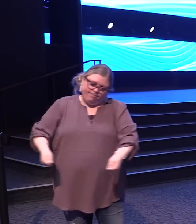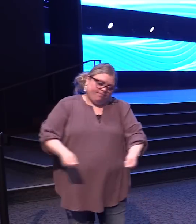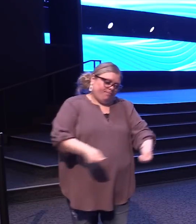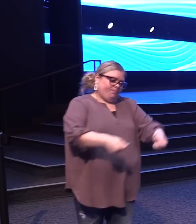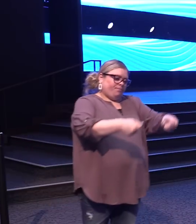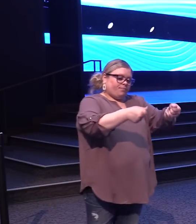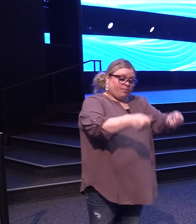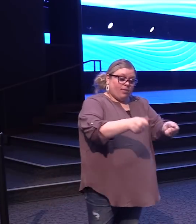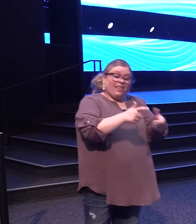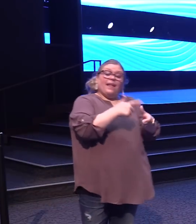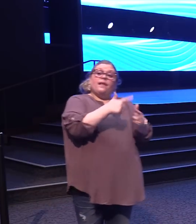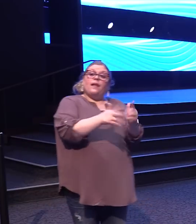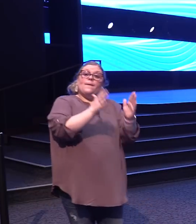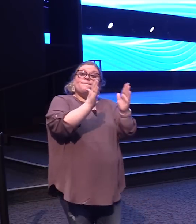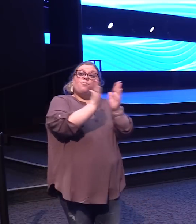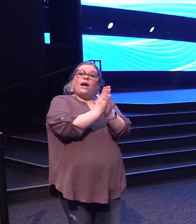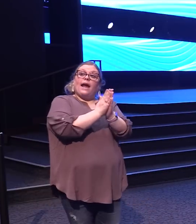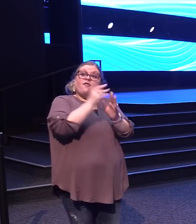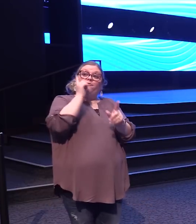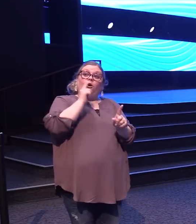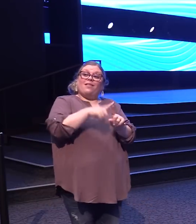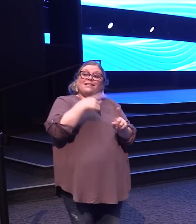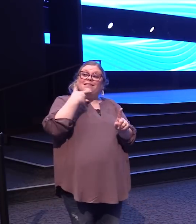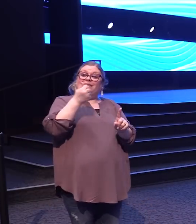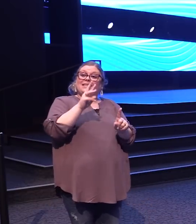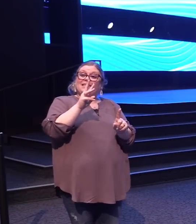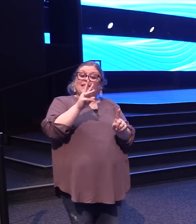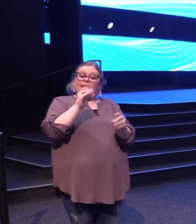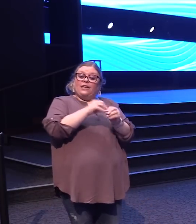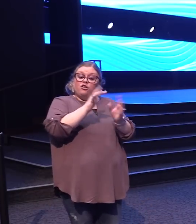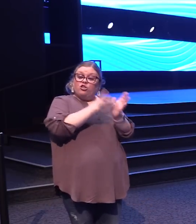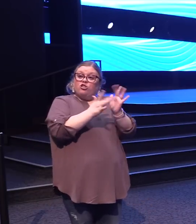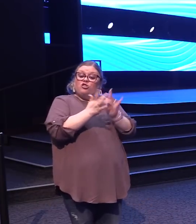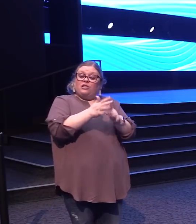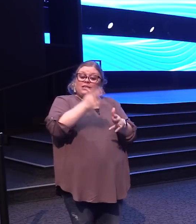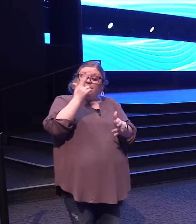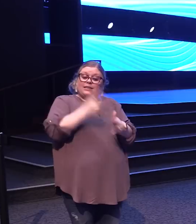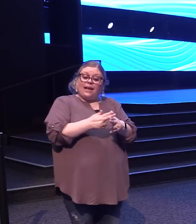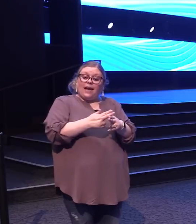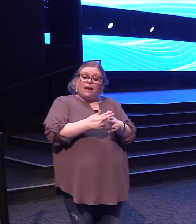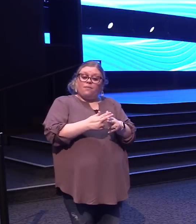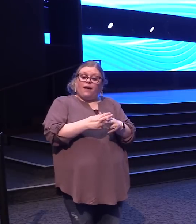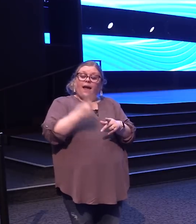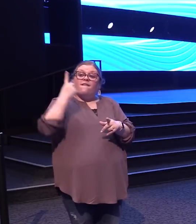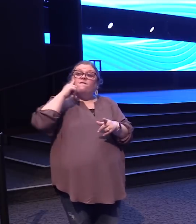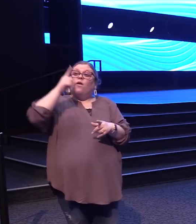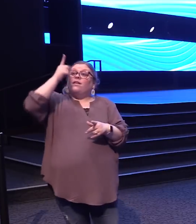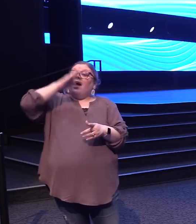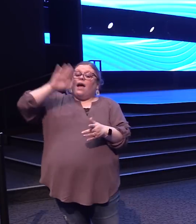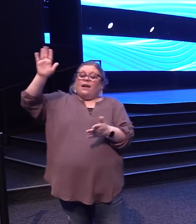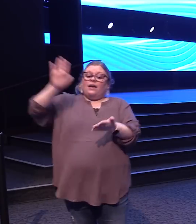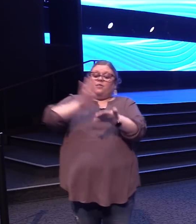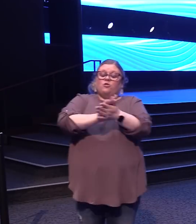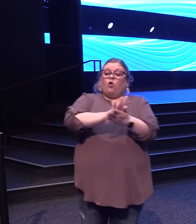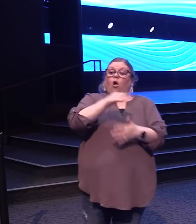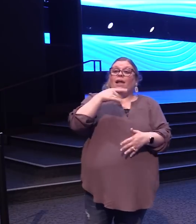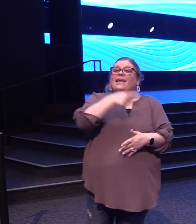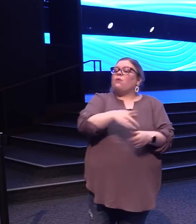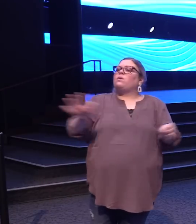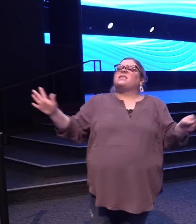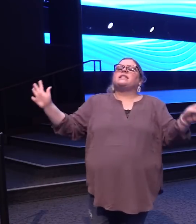And then they pray for 16-year-old Nanda in Jesus' name. And for the glory of God, Nanda